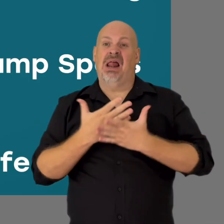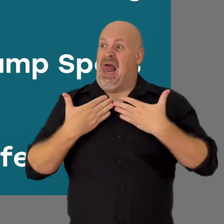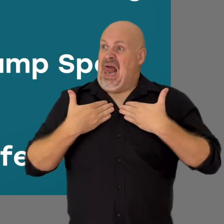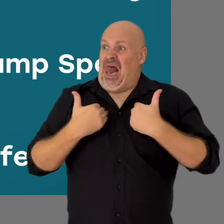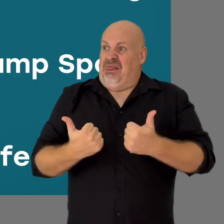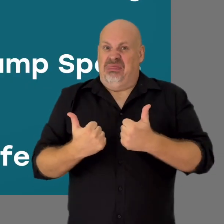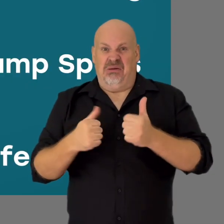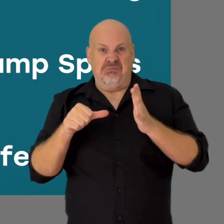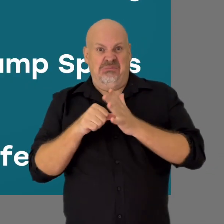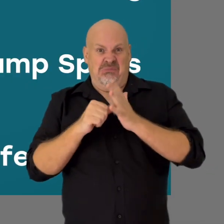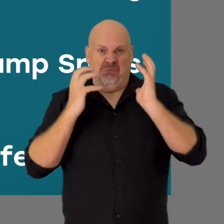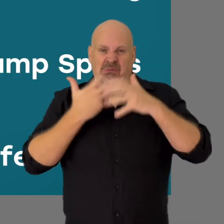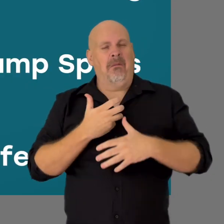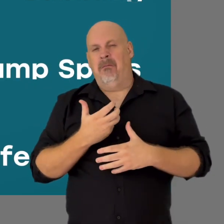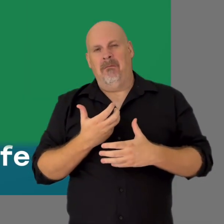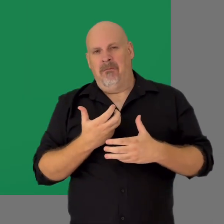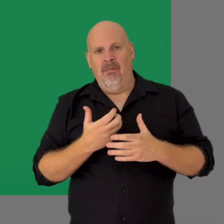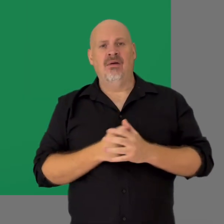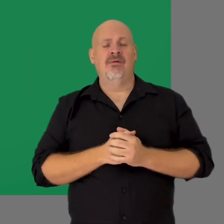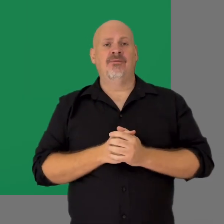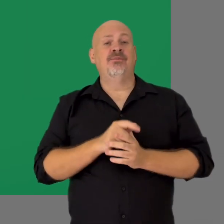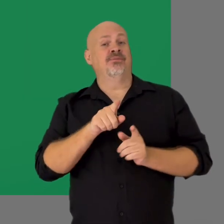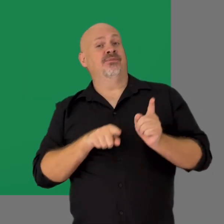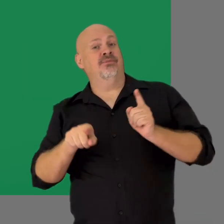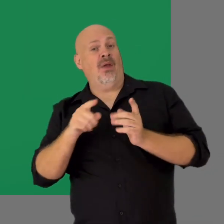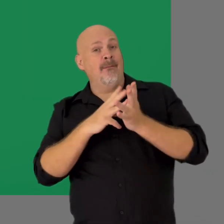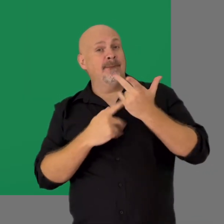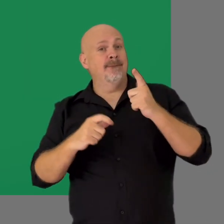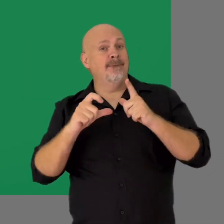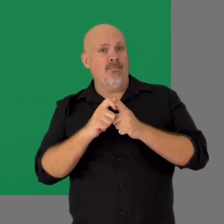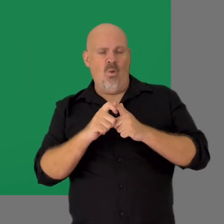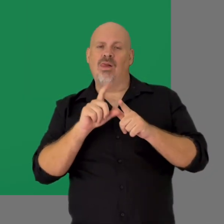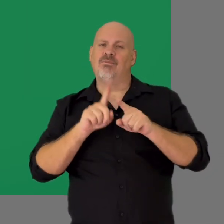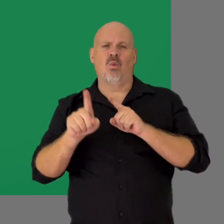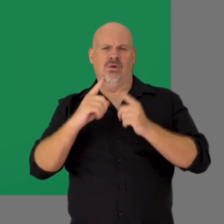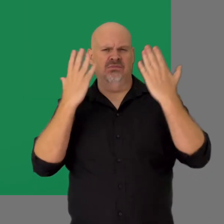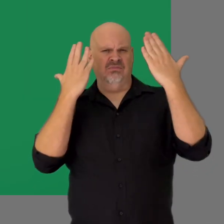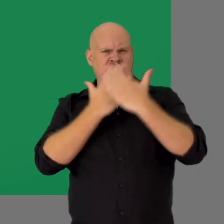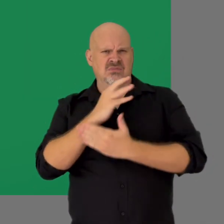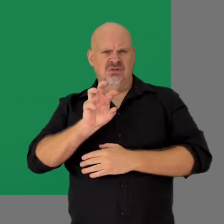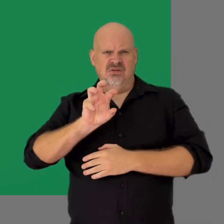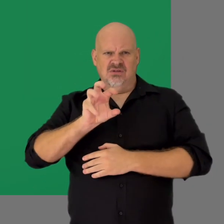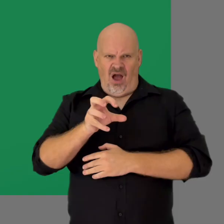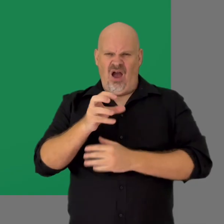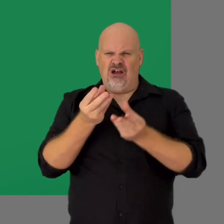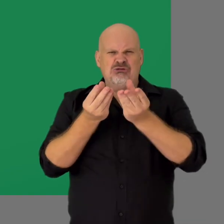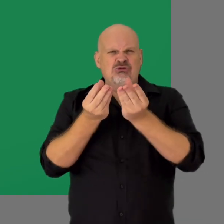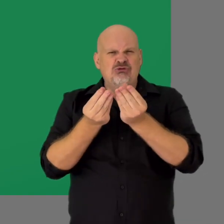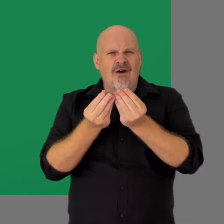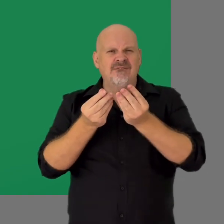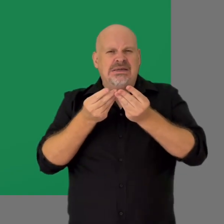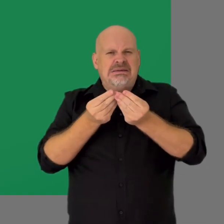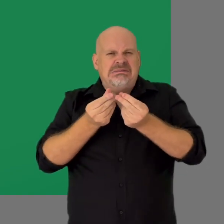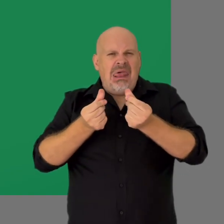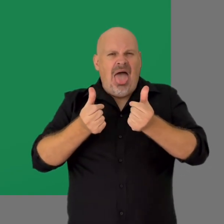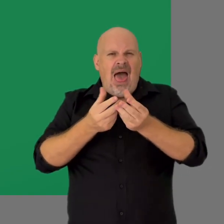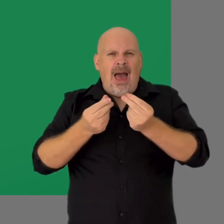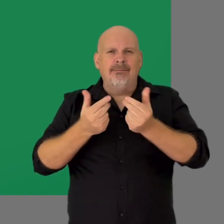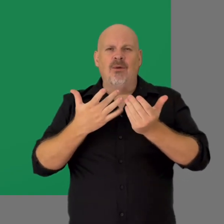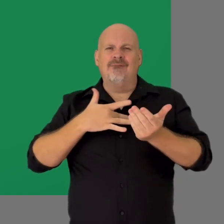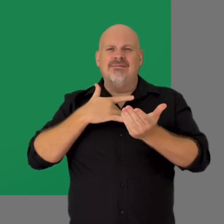and rarely raises health concerns. On the other hand, mould usually appears as dark spots, with a soft,